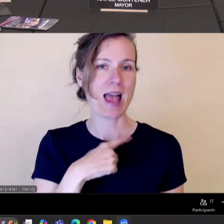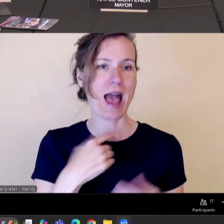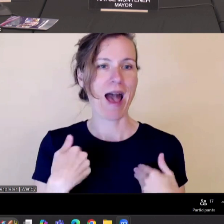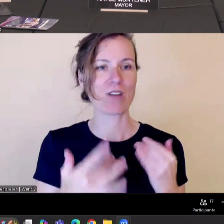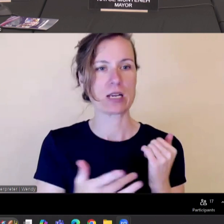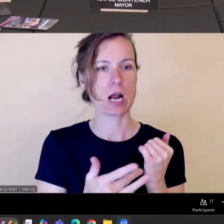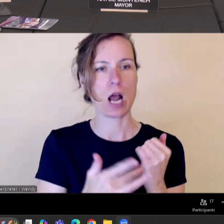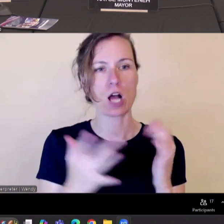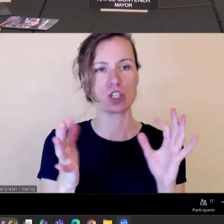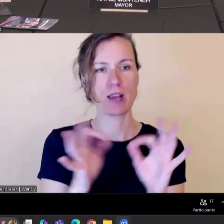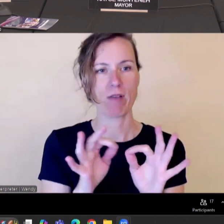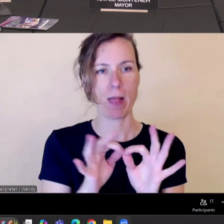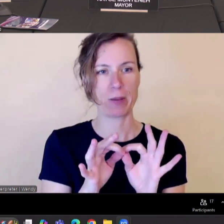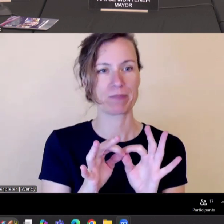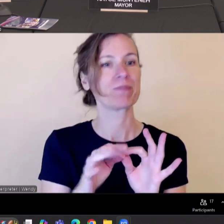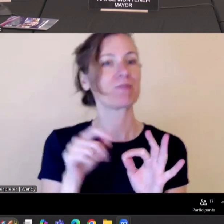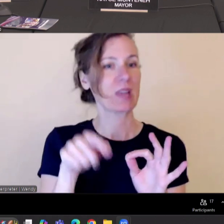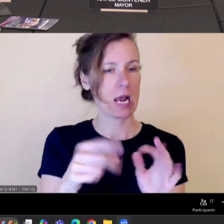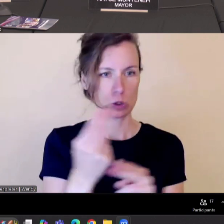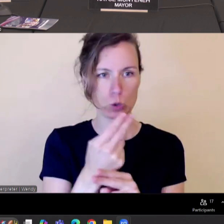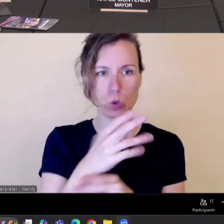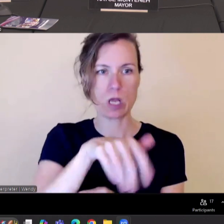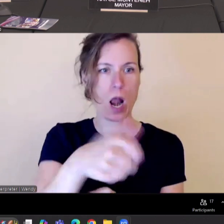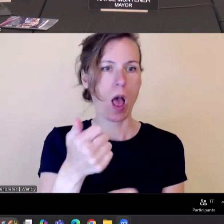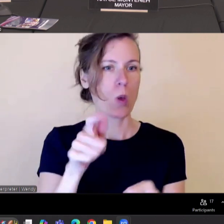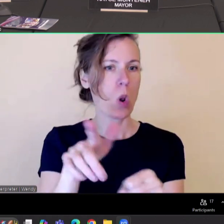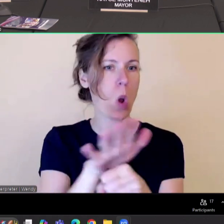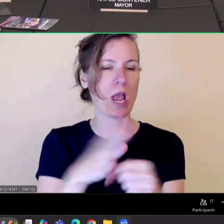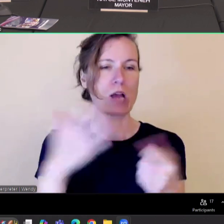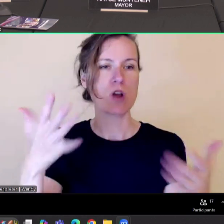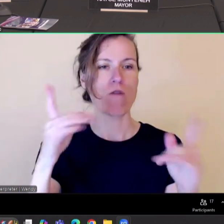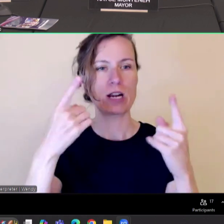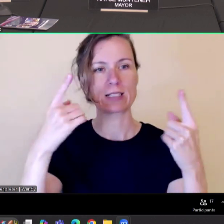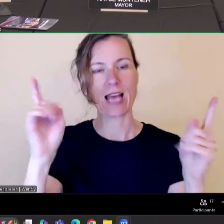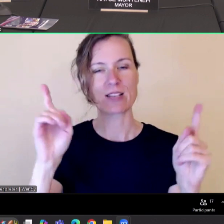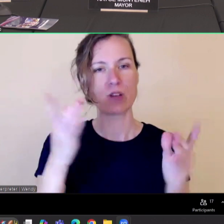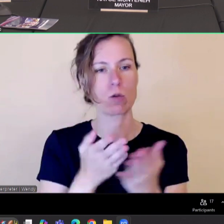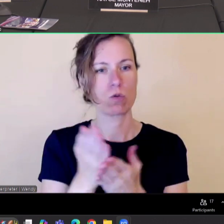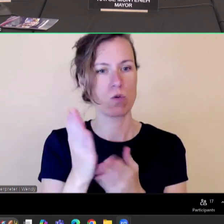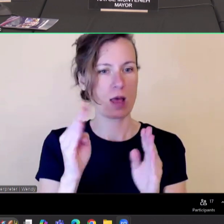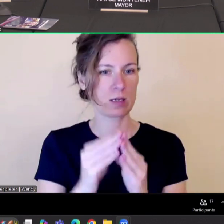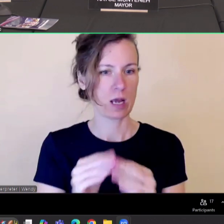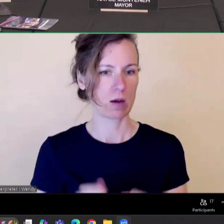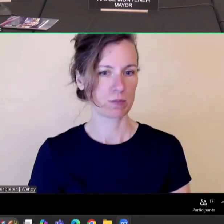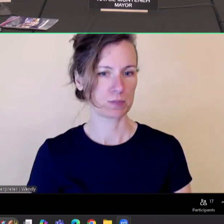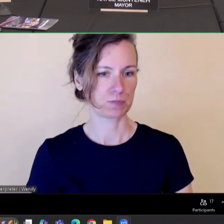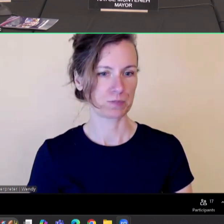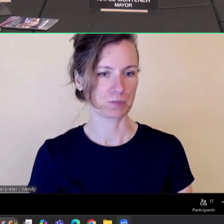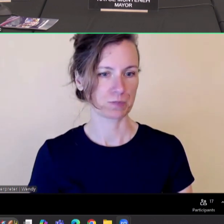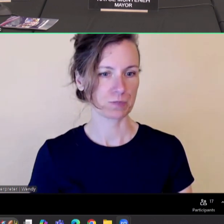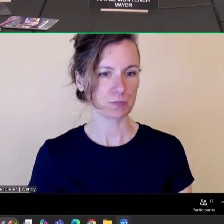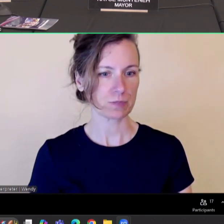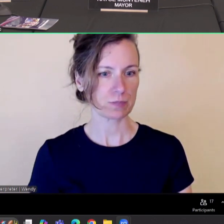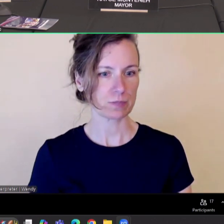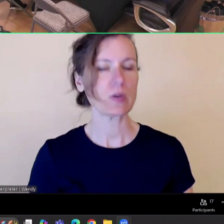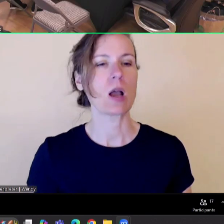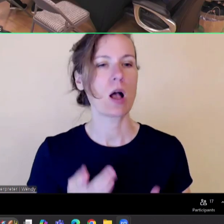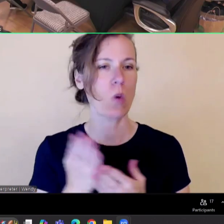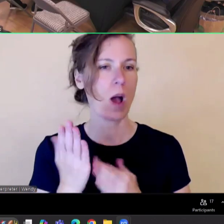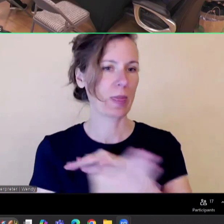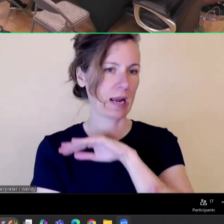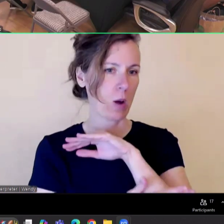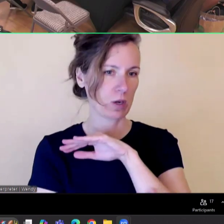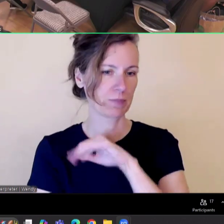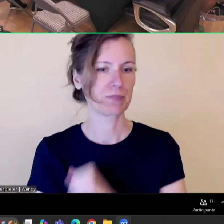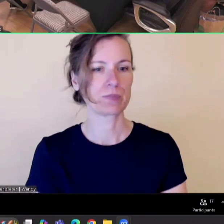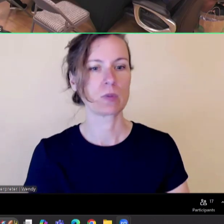in other locations successfully throughout the county. All right, thank you, Chief. Councilmember Brenner. Yeah, I don't think anyone